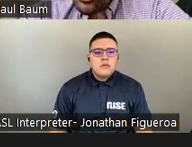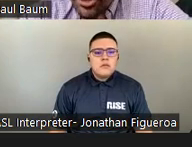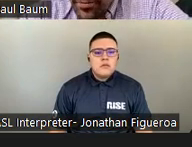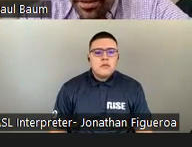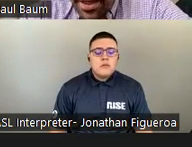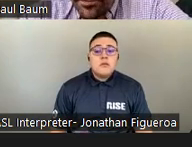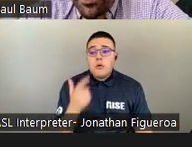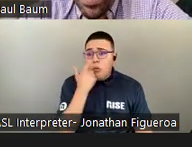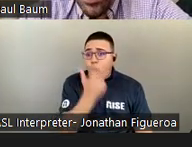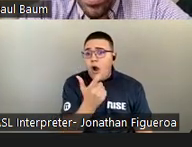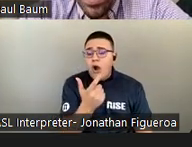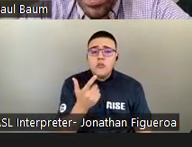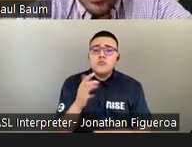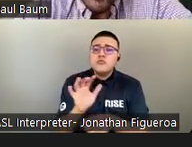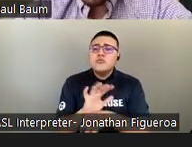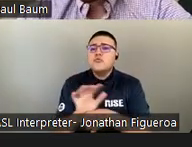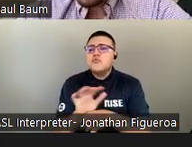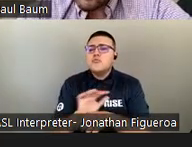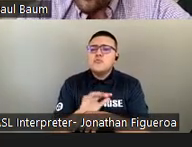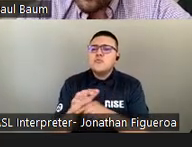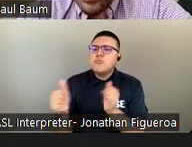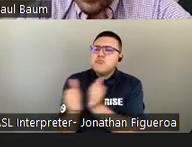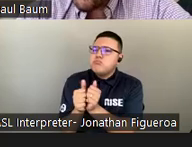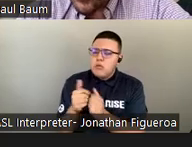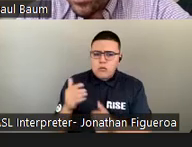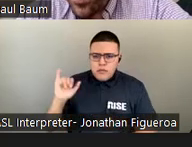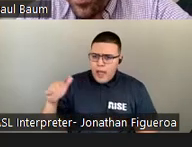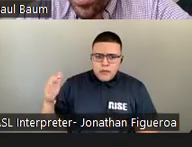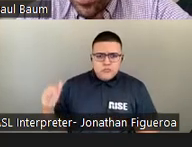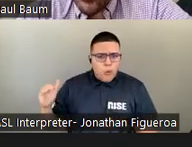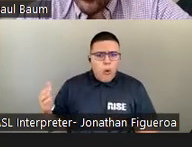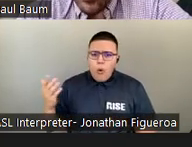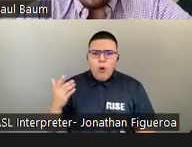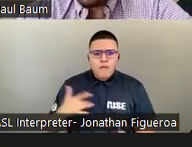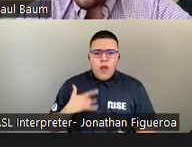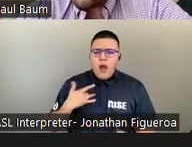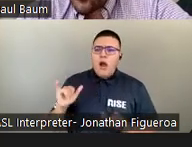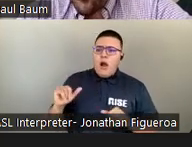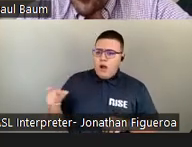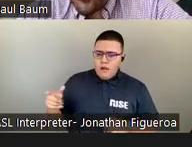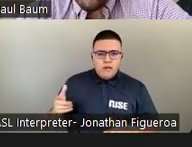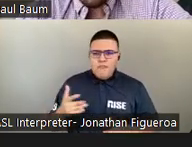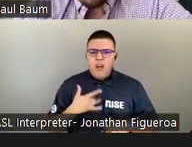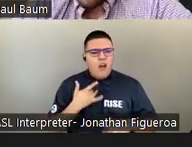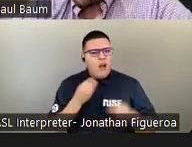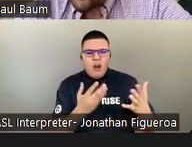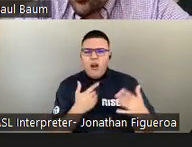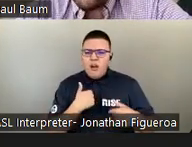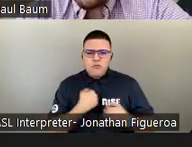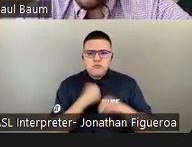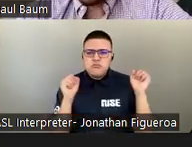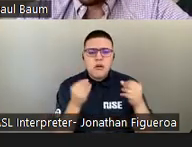Watch a show with them. Do something that's showing support. If you think they are, have